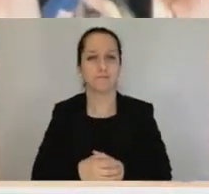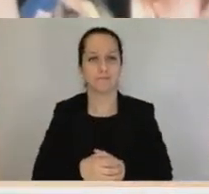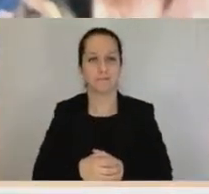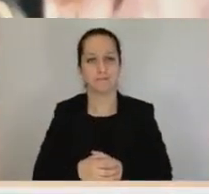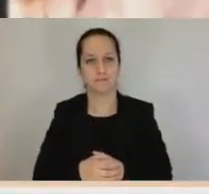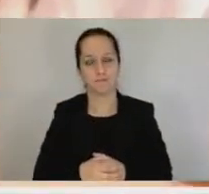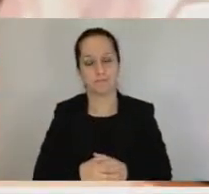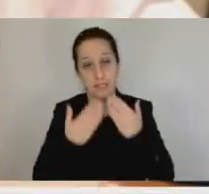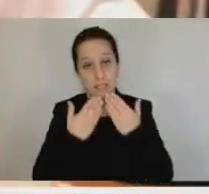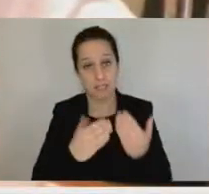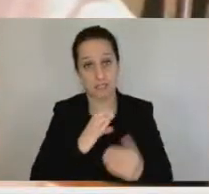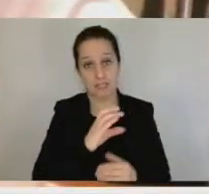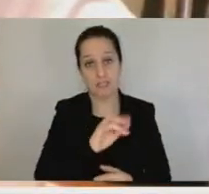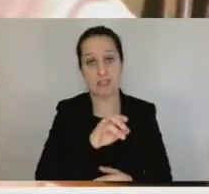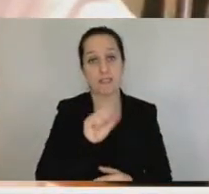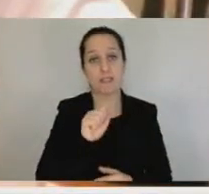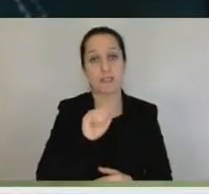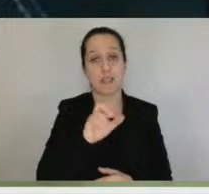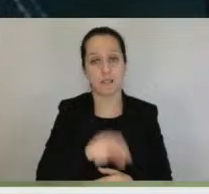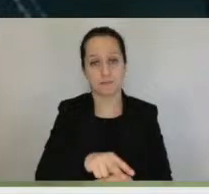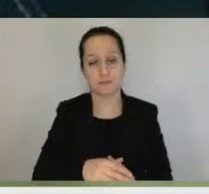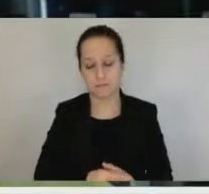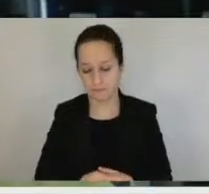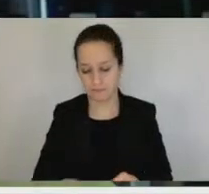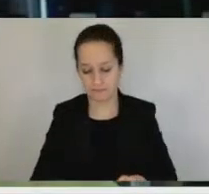Excellent point, Christian. Thank you. Claudia, go ahead.